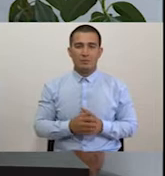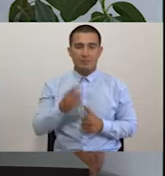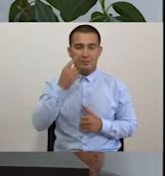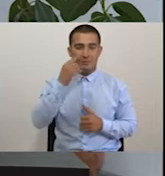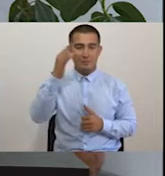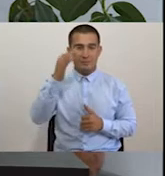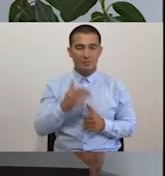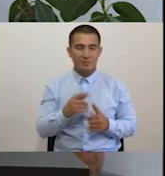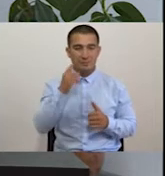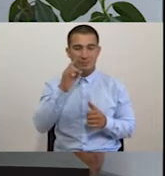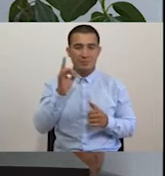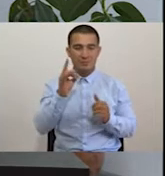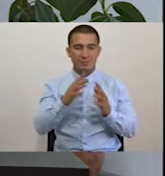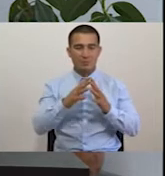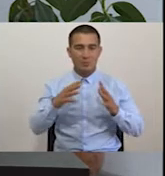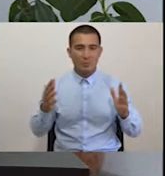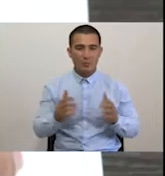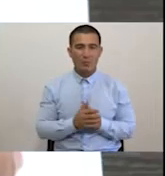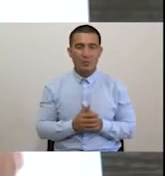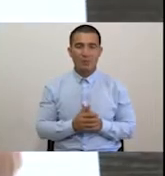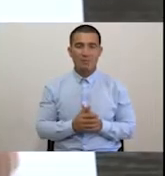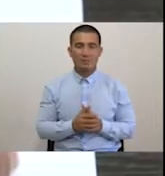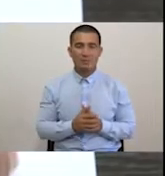pastga qaratib kengayib,